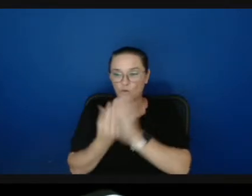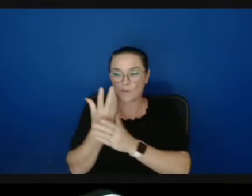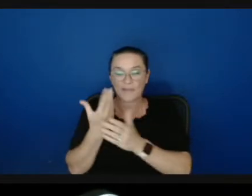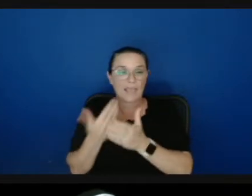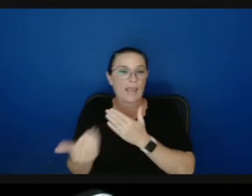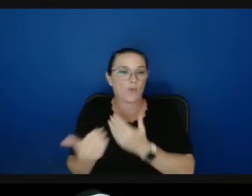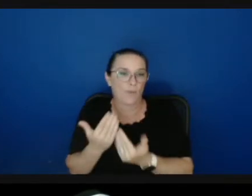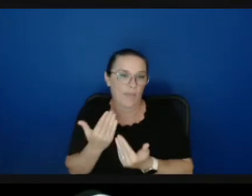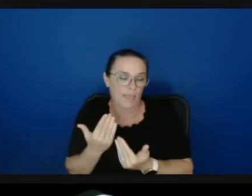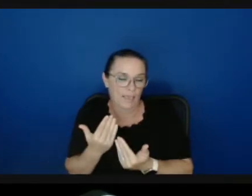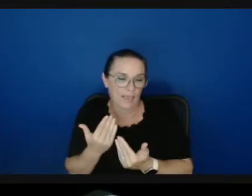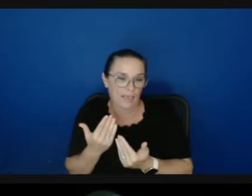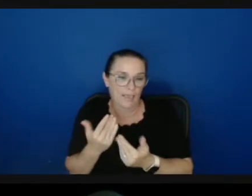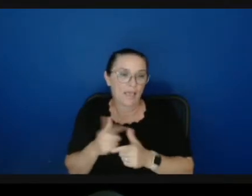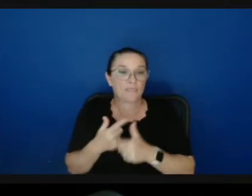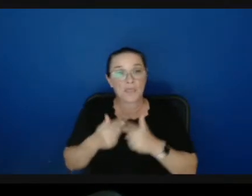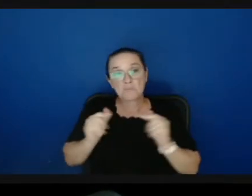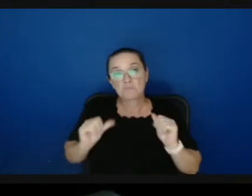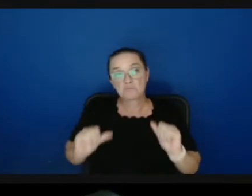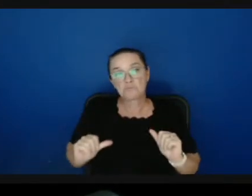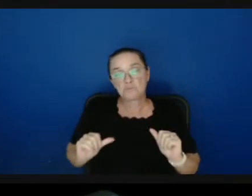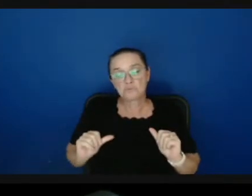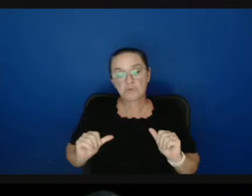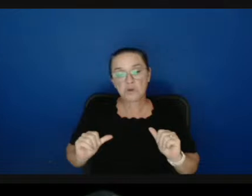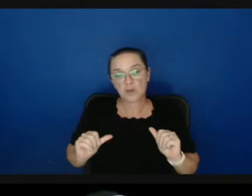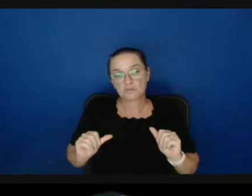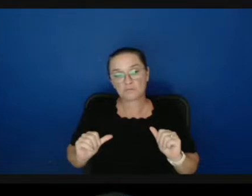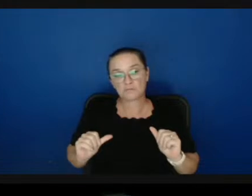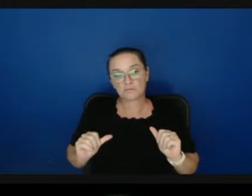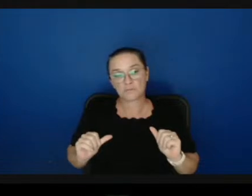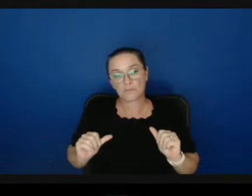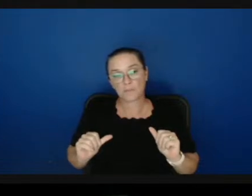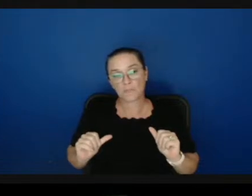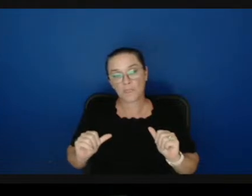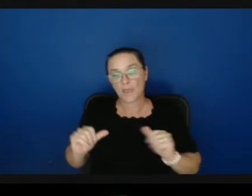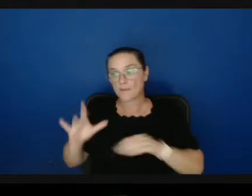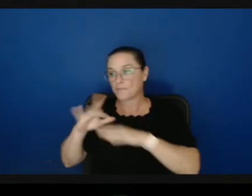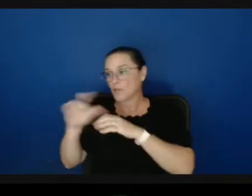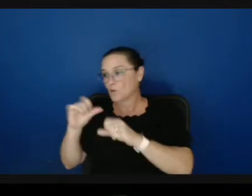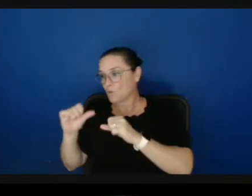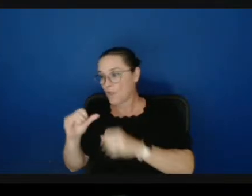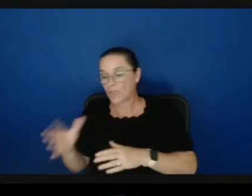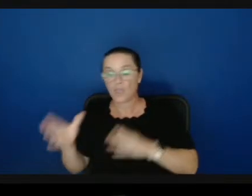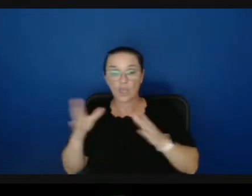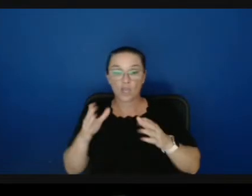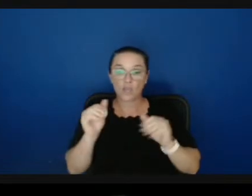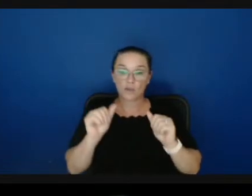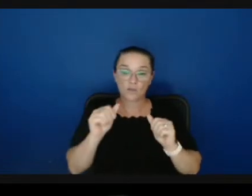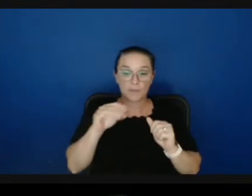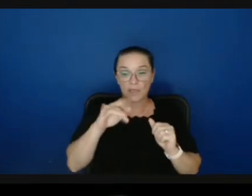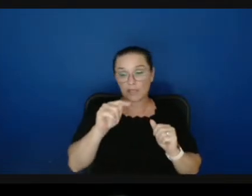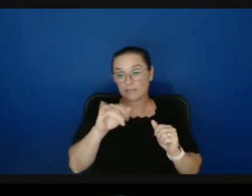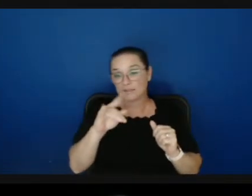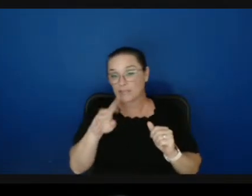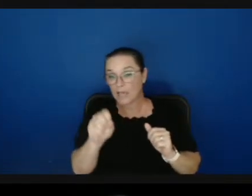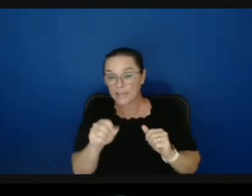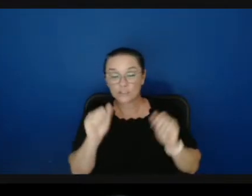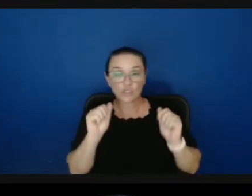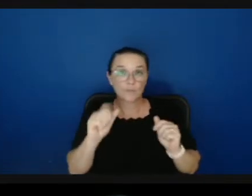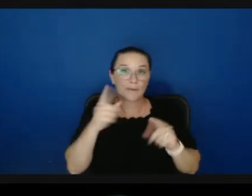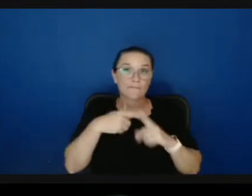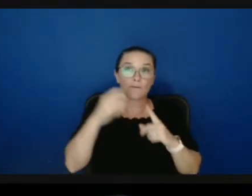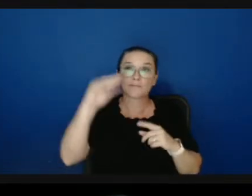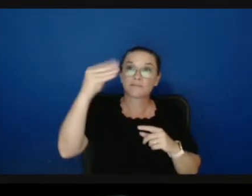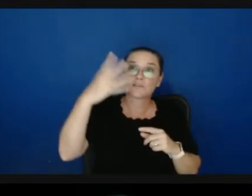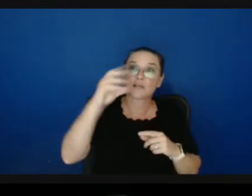case, it could be a far earthquake. It might be the tides. It could be something solar in that case, right? But the